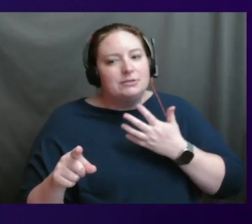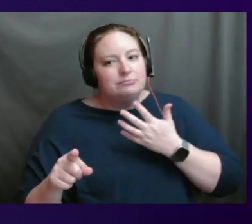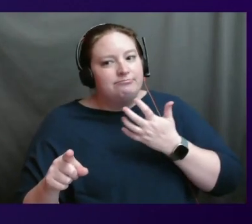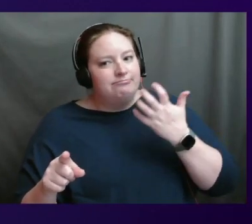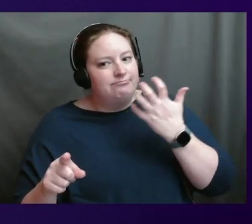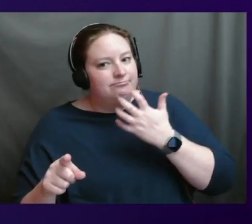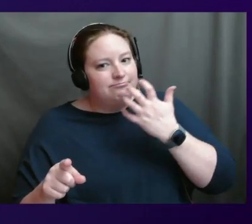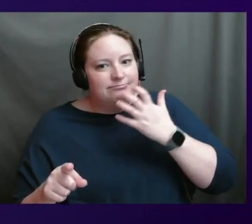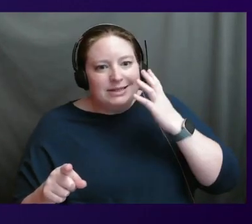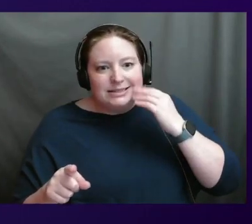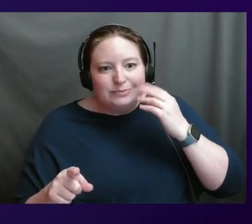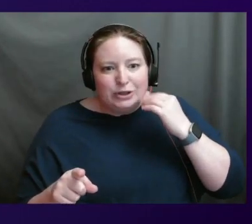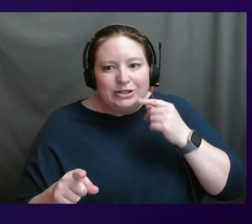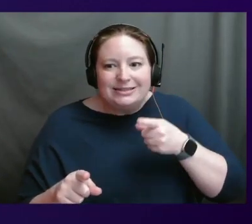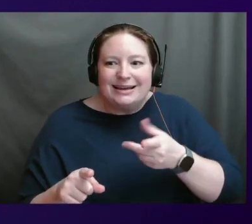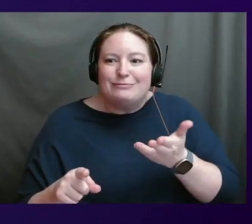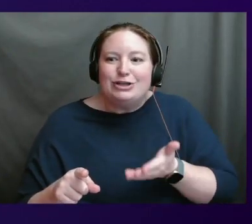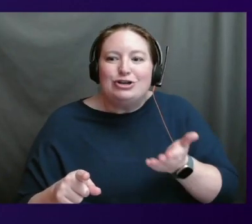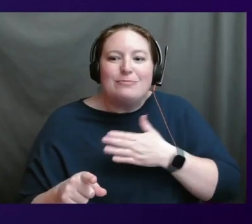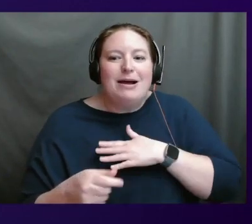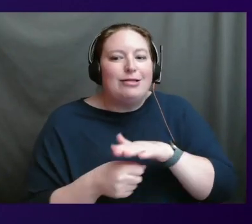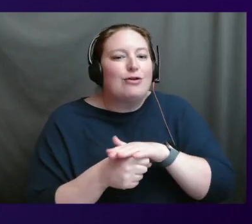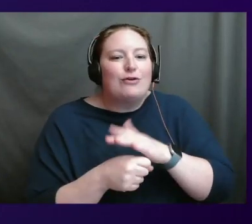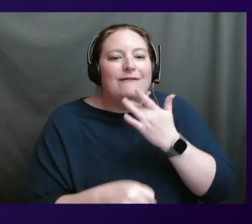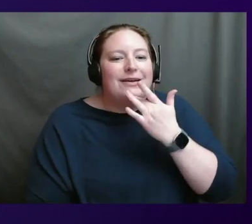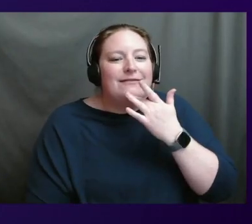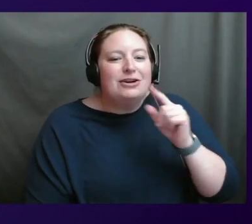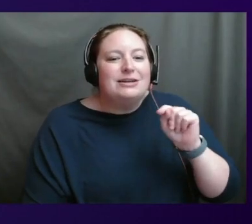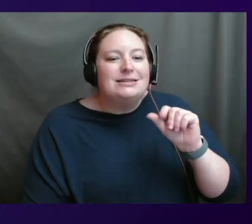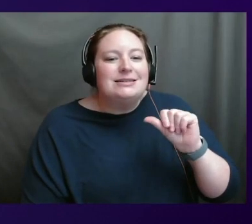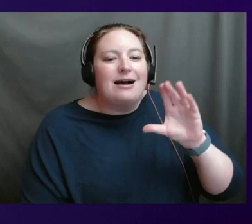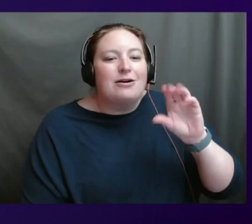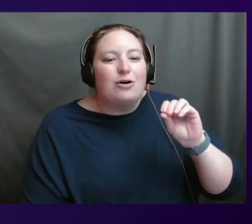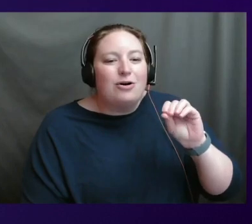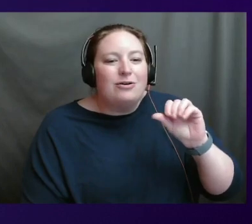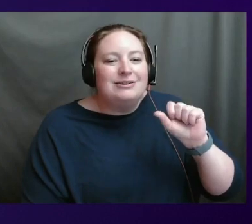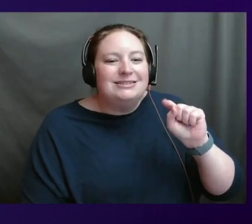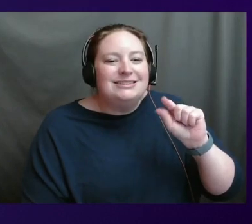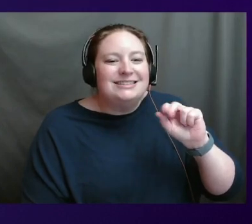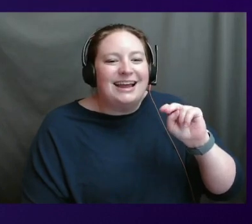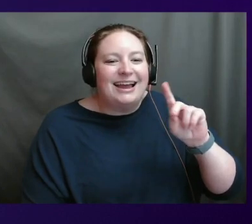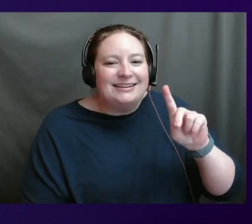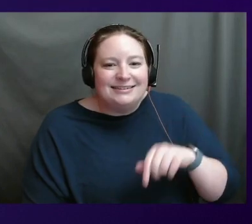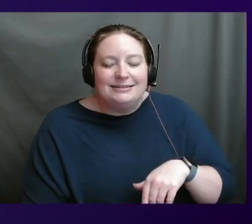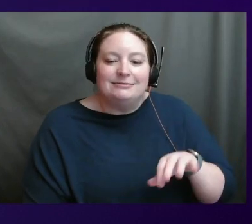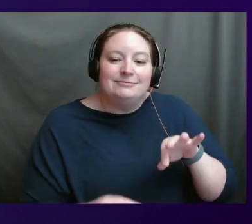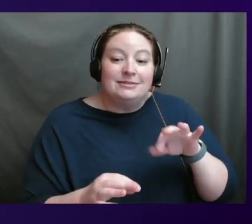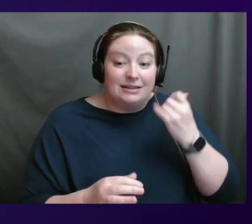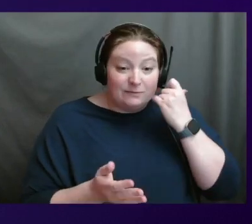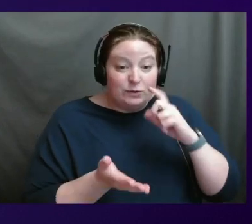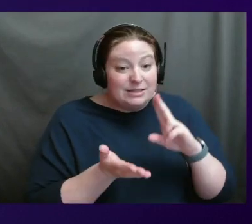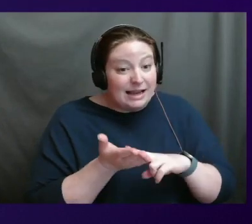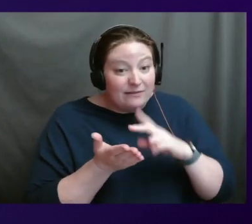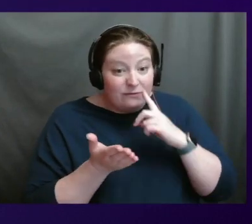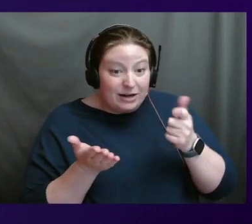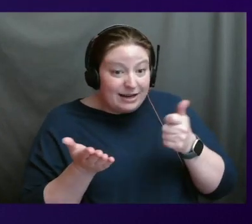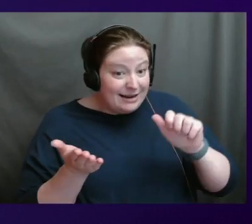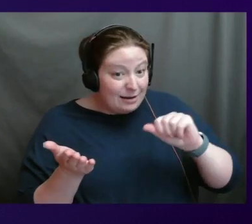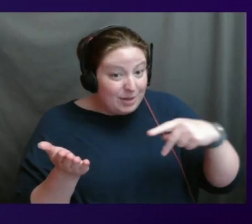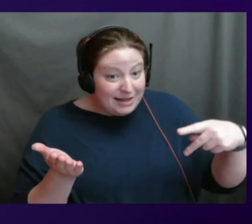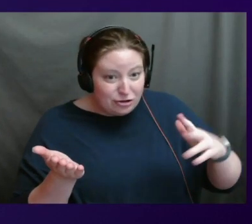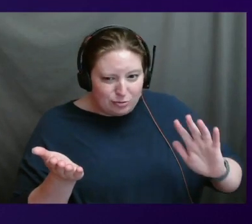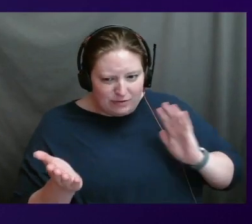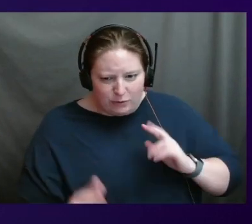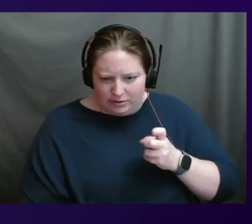I'm here at my local favorite taco stand, given some of the benefits. If you've signed up for any application before, you've seen this a